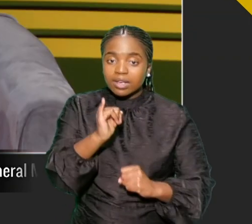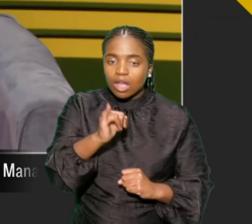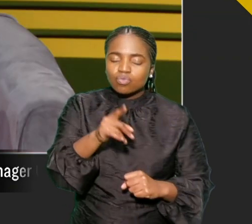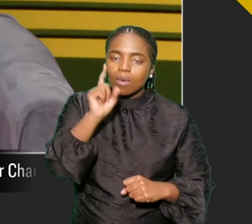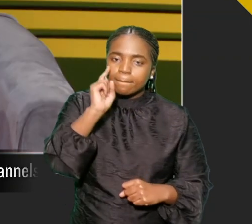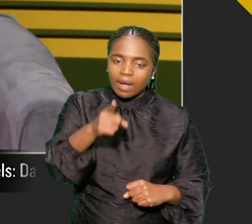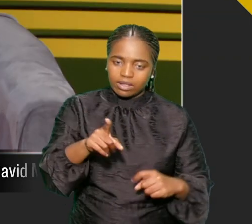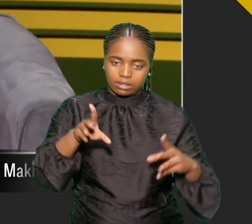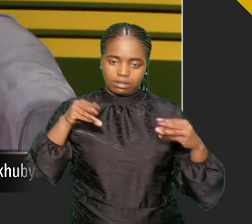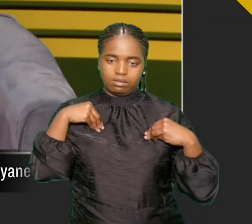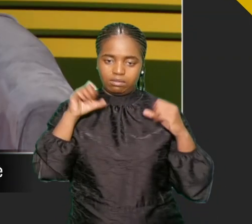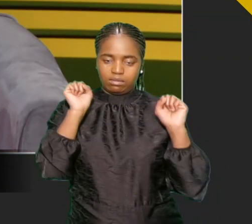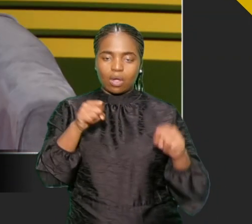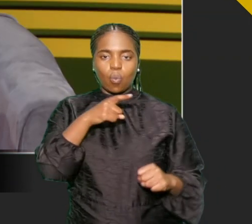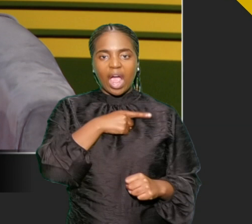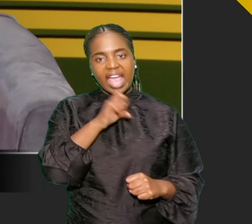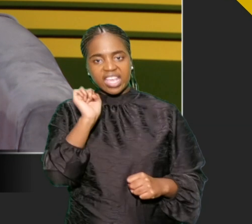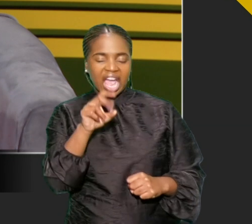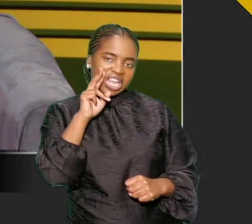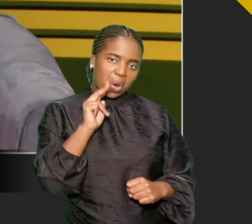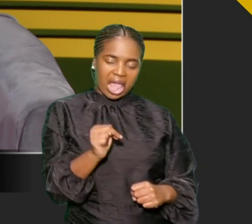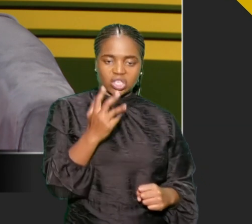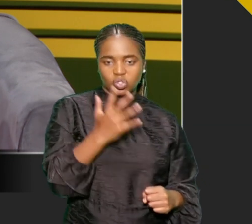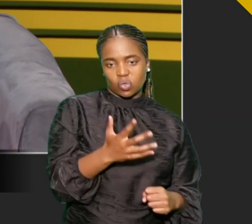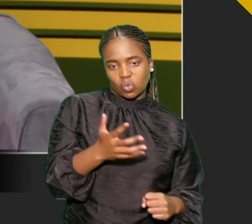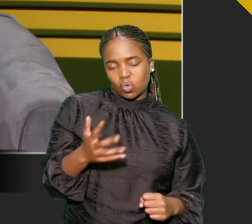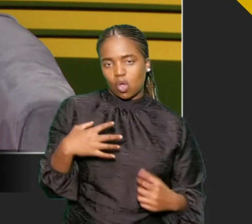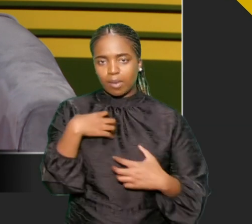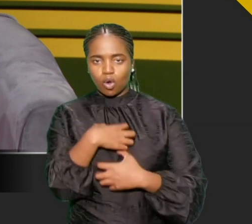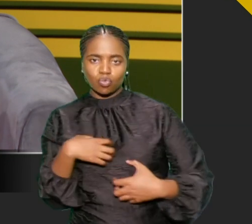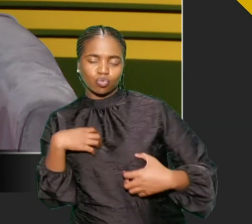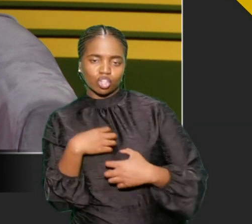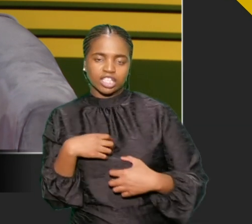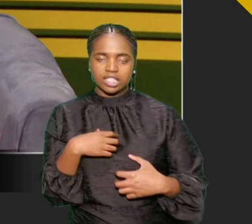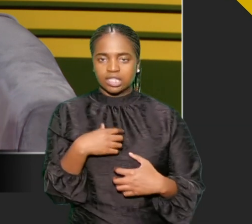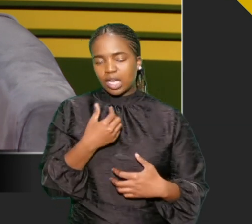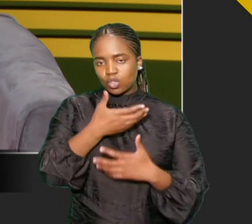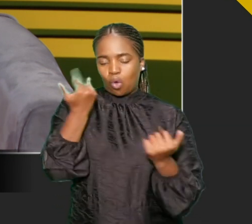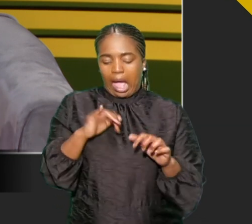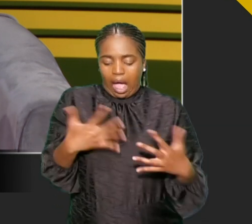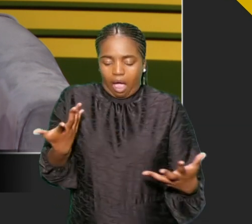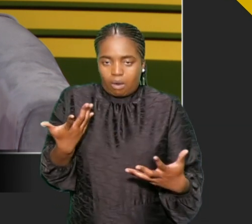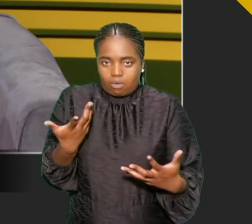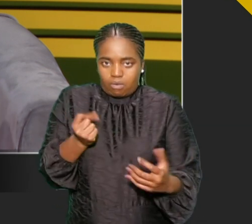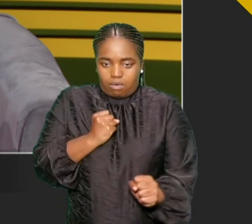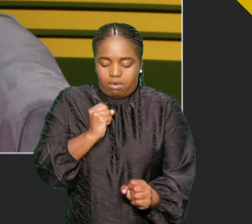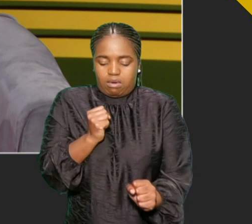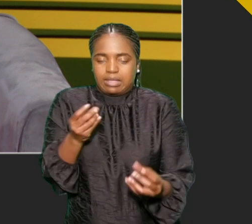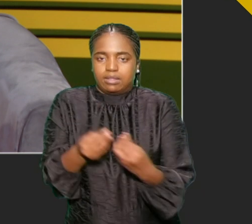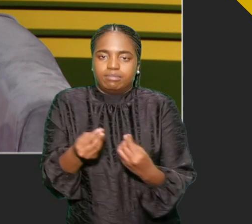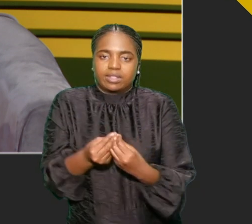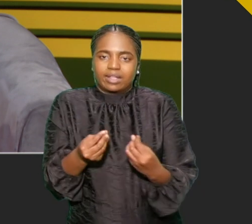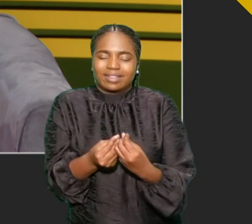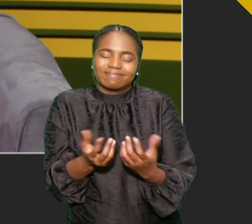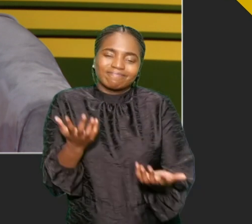difficult to embrace. Often, you know, people will say, Nicolette eats up her emotions. She doesn't know how to speak about something. So